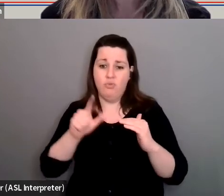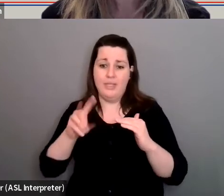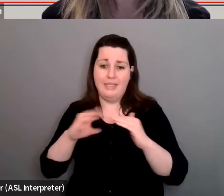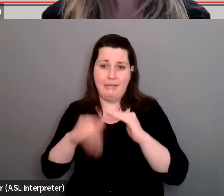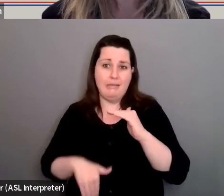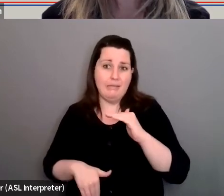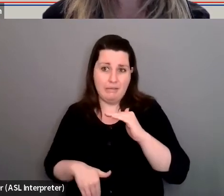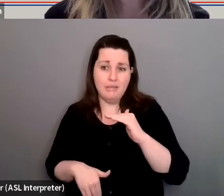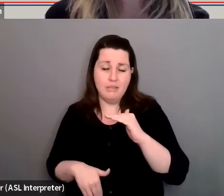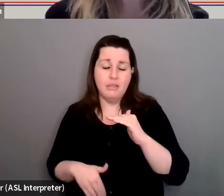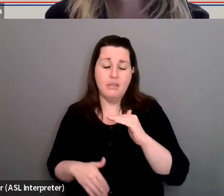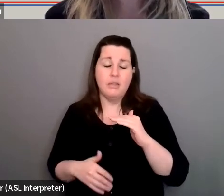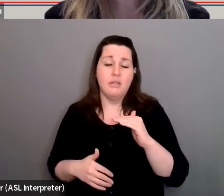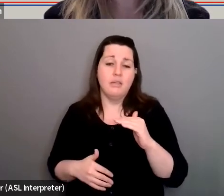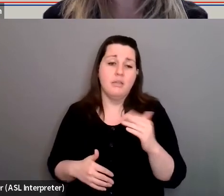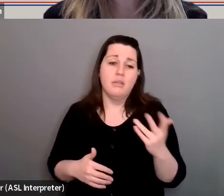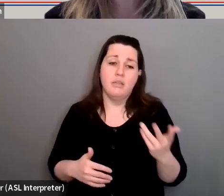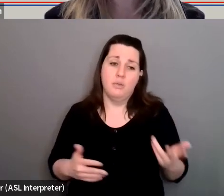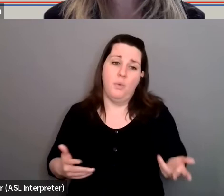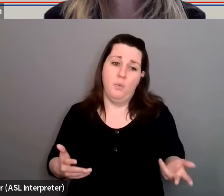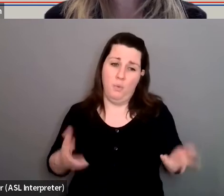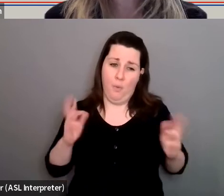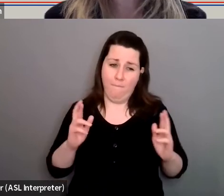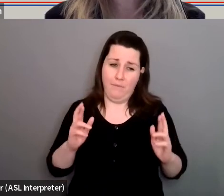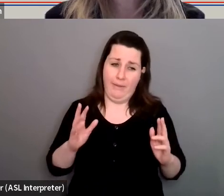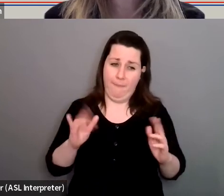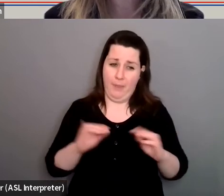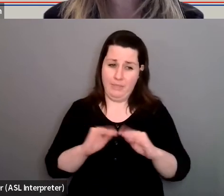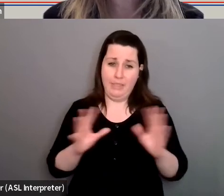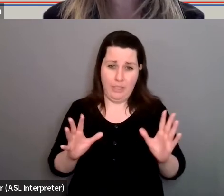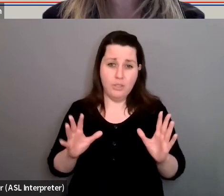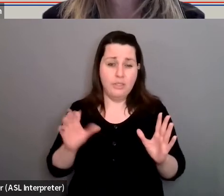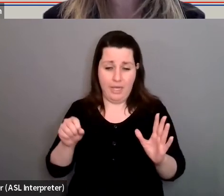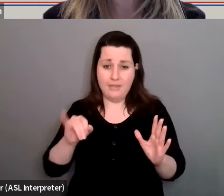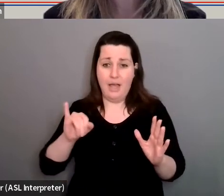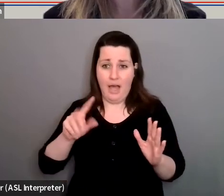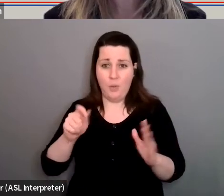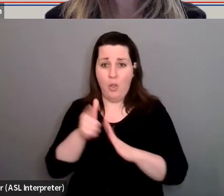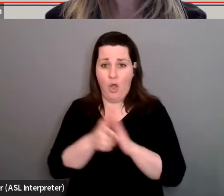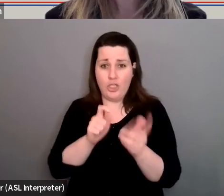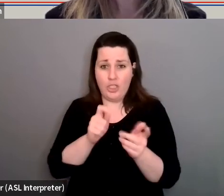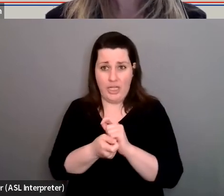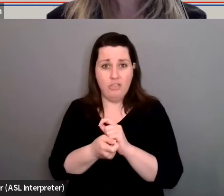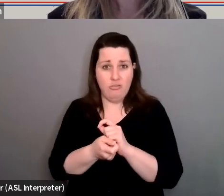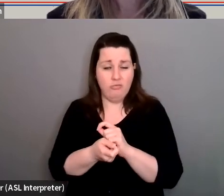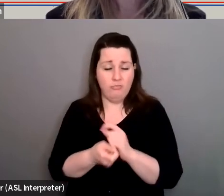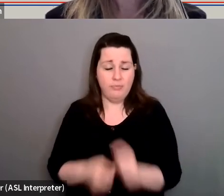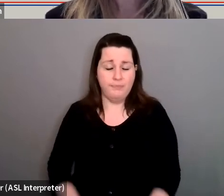26. So that hopefully that is clear that there was a change in Iowa law last year.